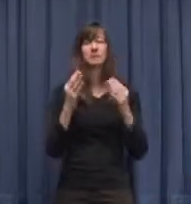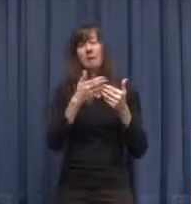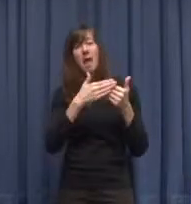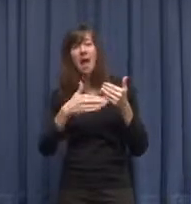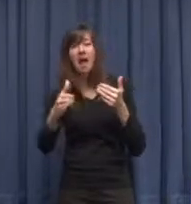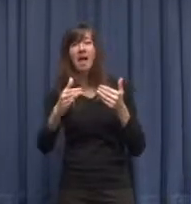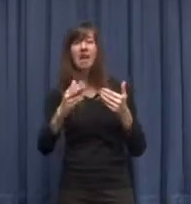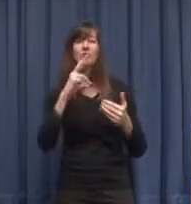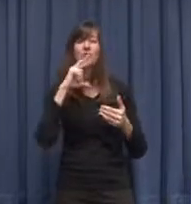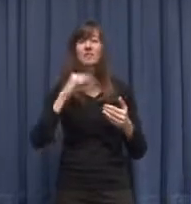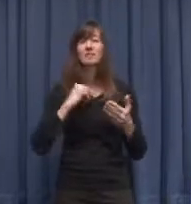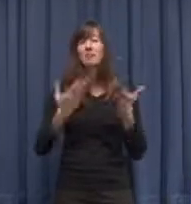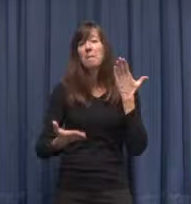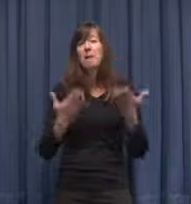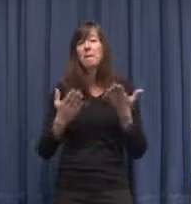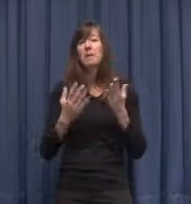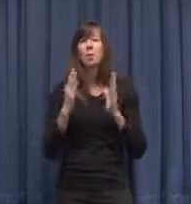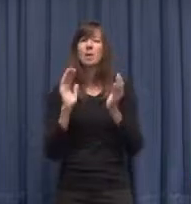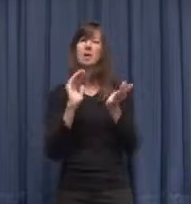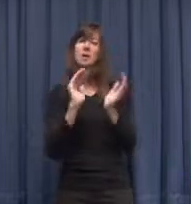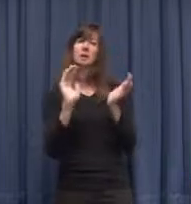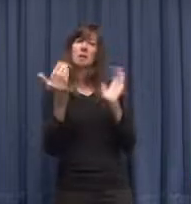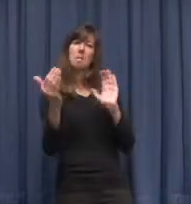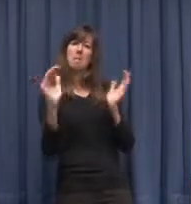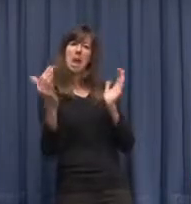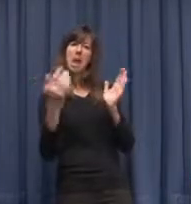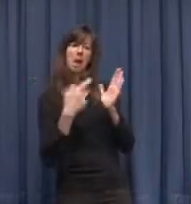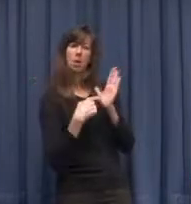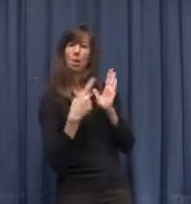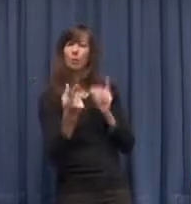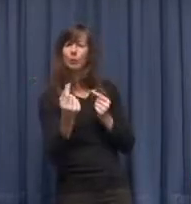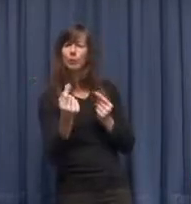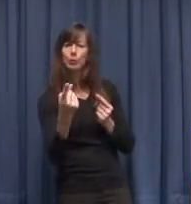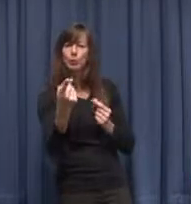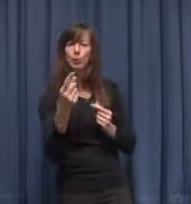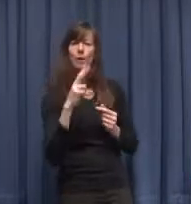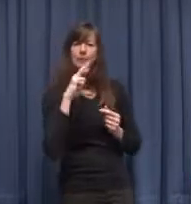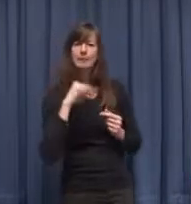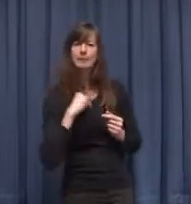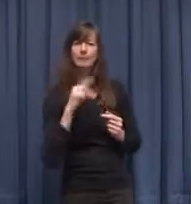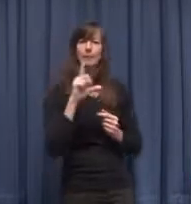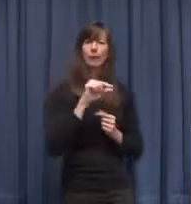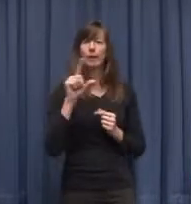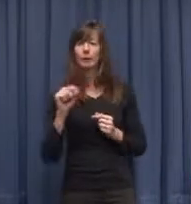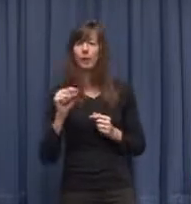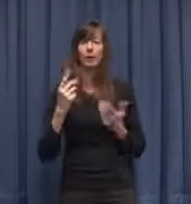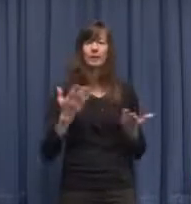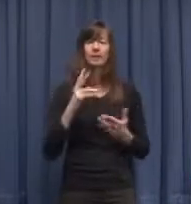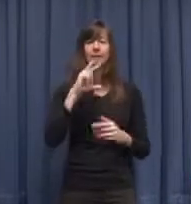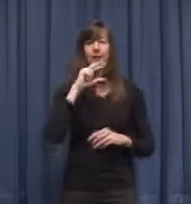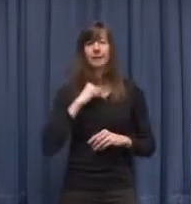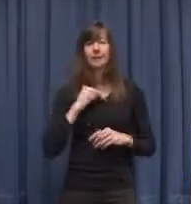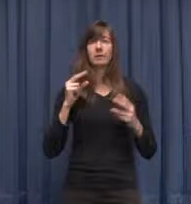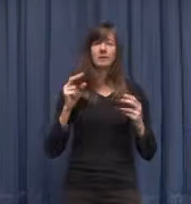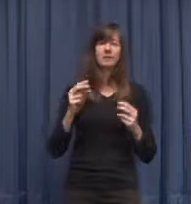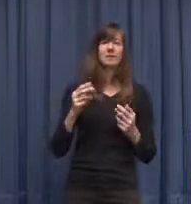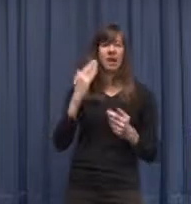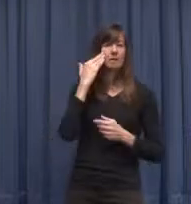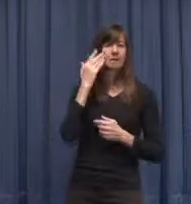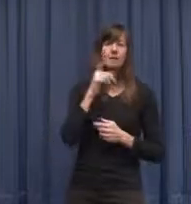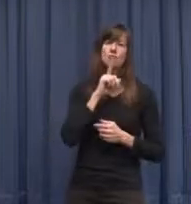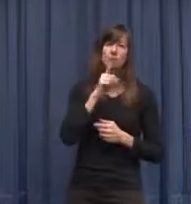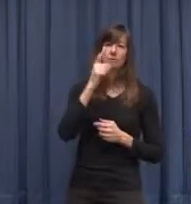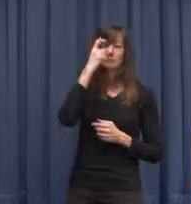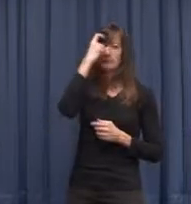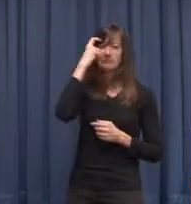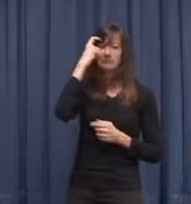about how we made Thanksgiving work 2020 style. I'm sure none of us will forget this anytime soon.